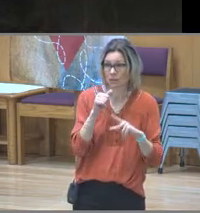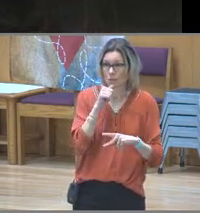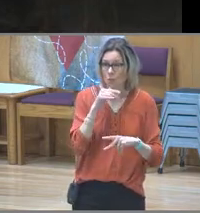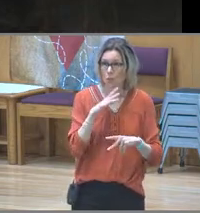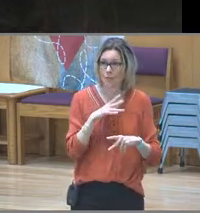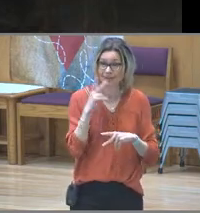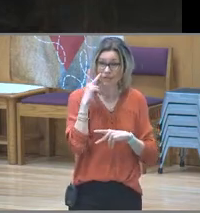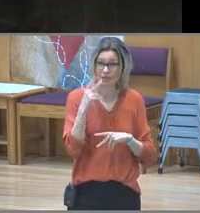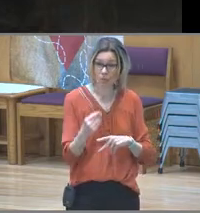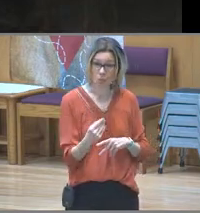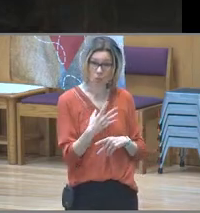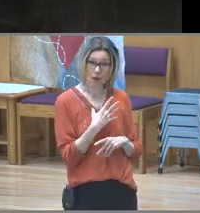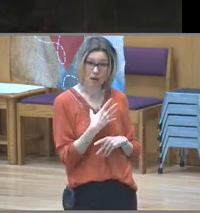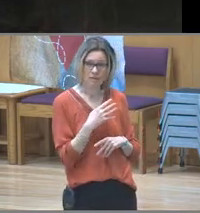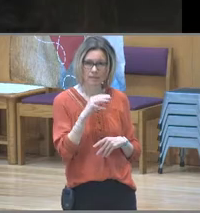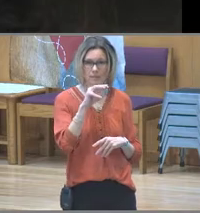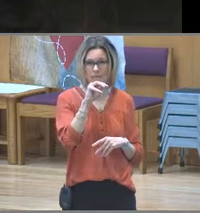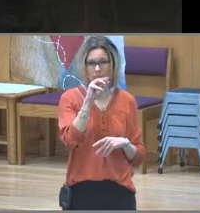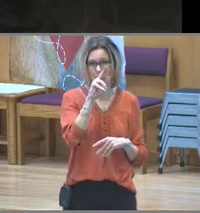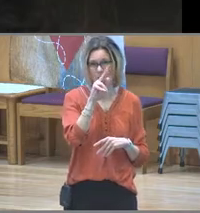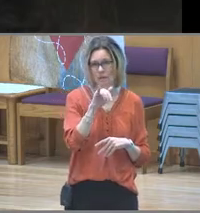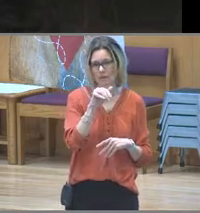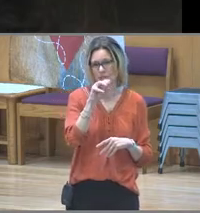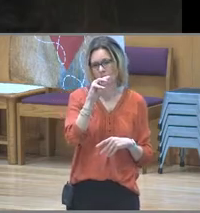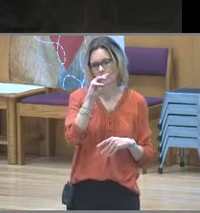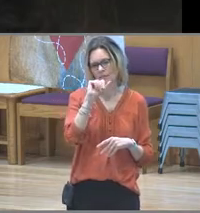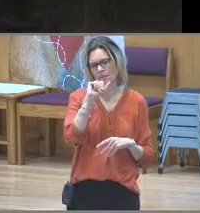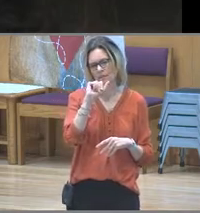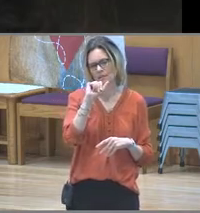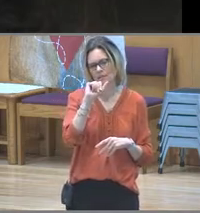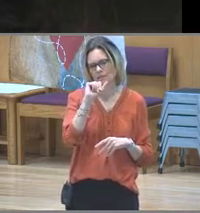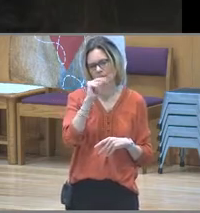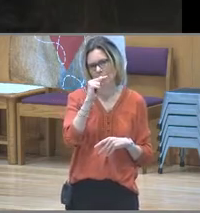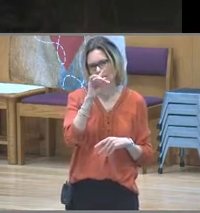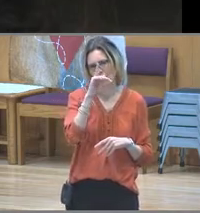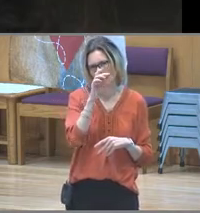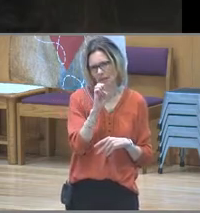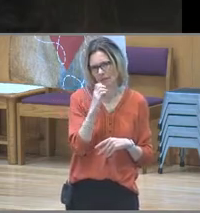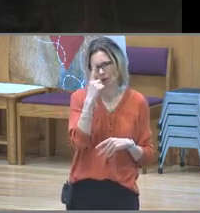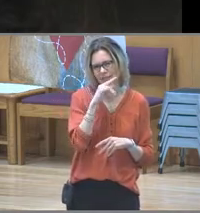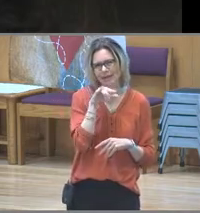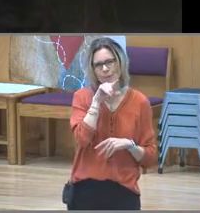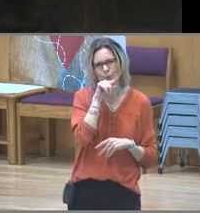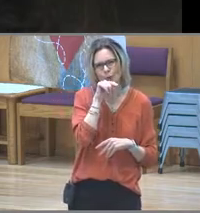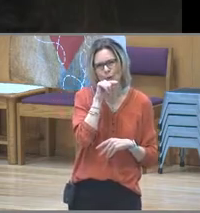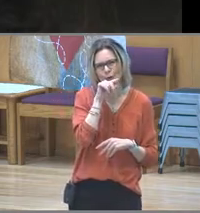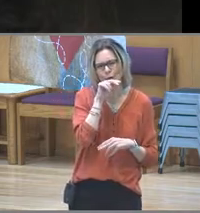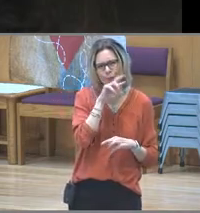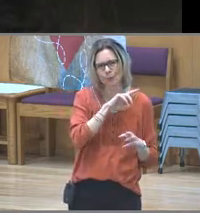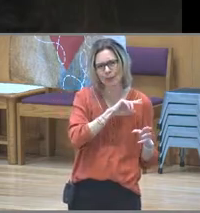in white is Mary Magdalene, that she looks like a little bird that is ready to fly.